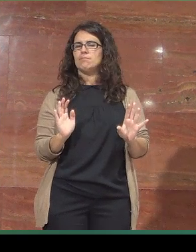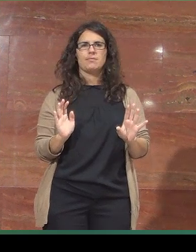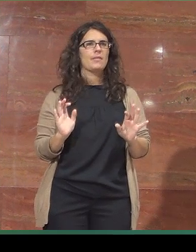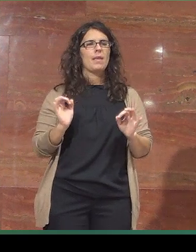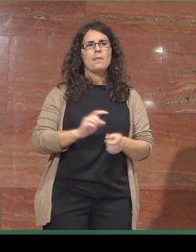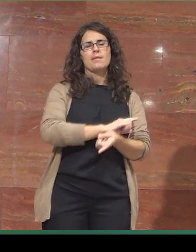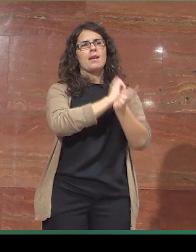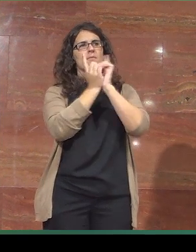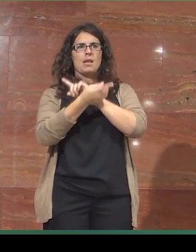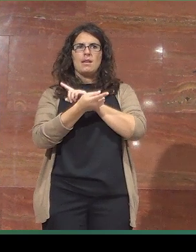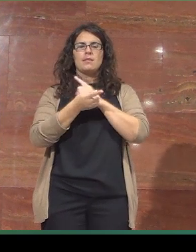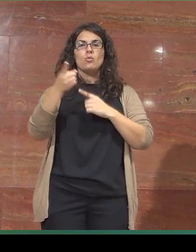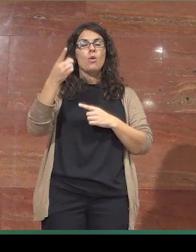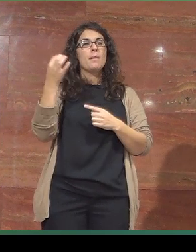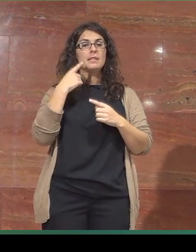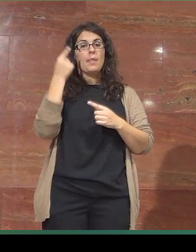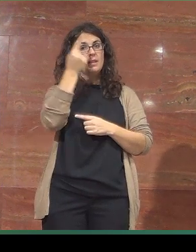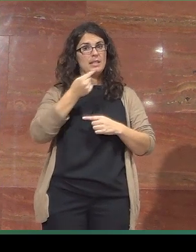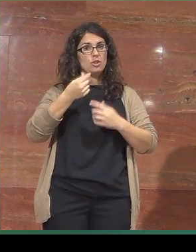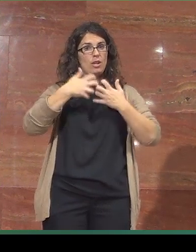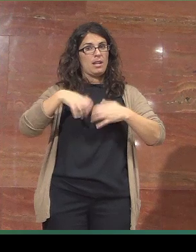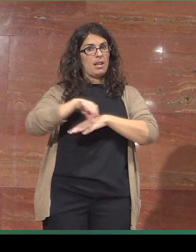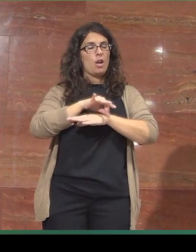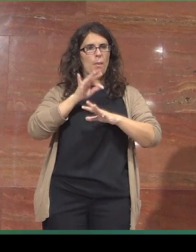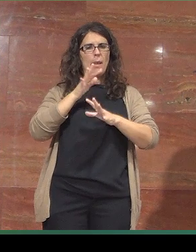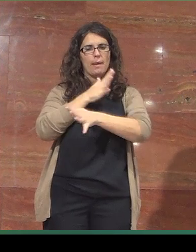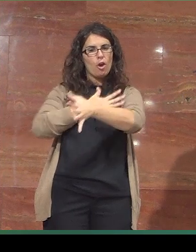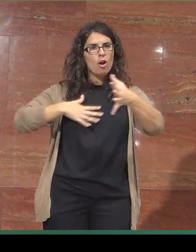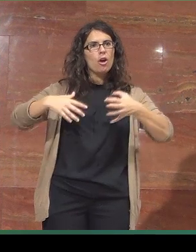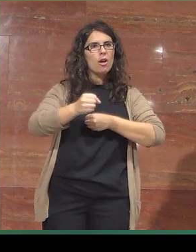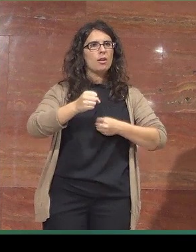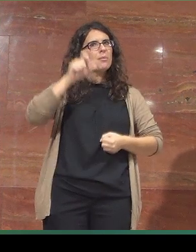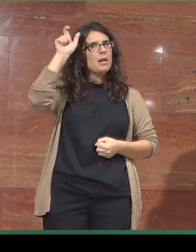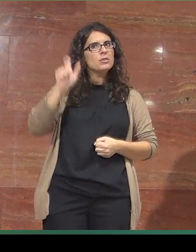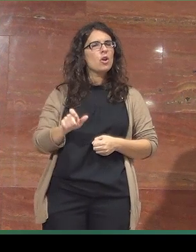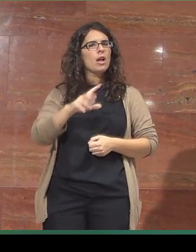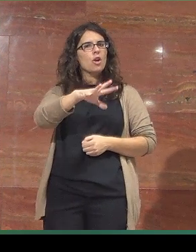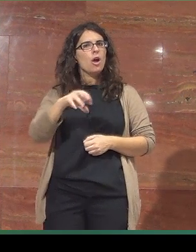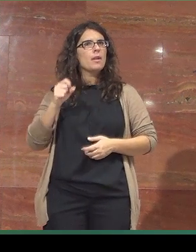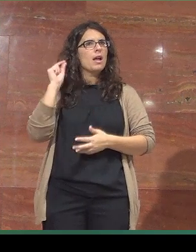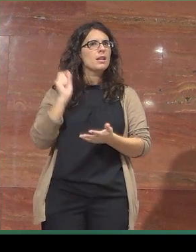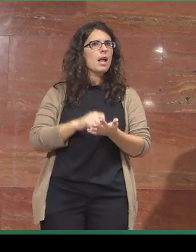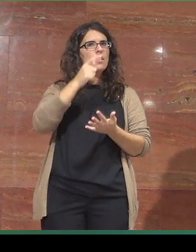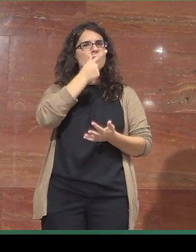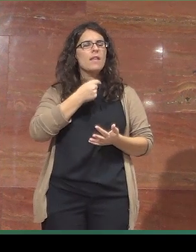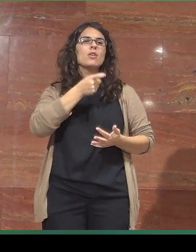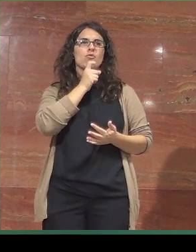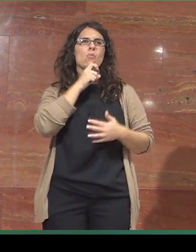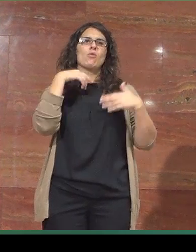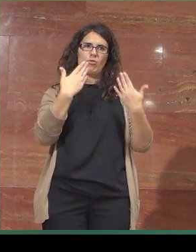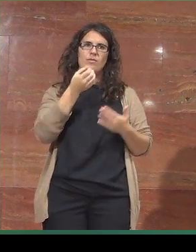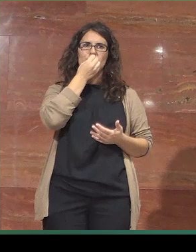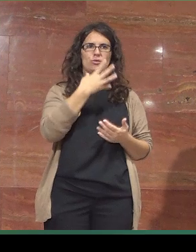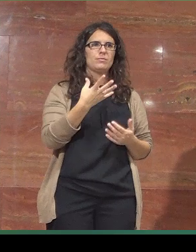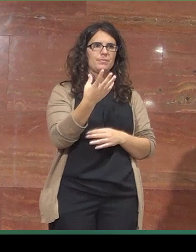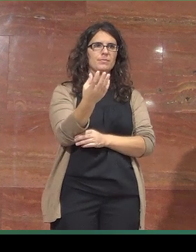ticket quickly and easily and simply. So as a general rule, asking disabled and older